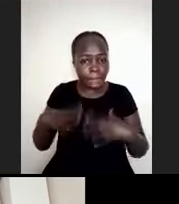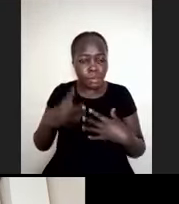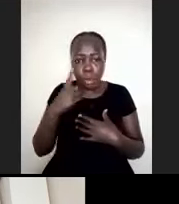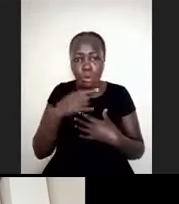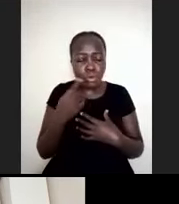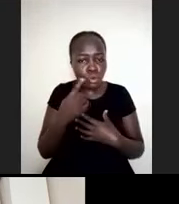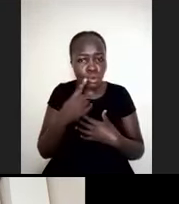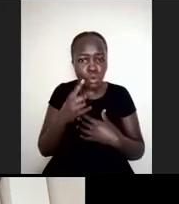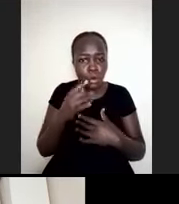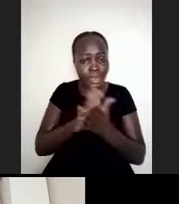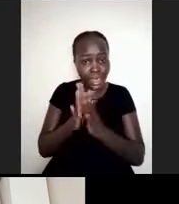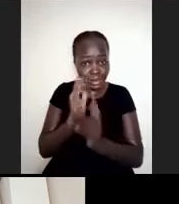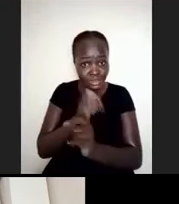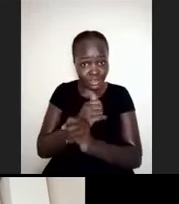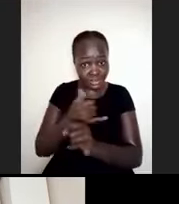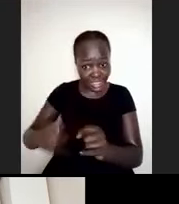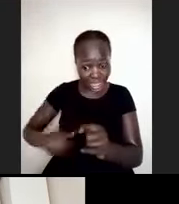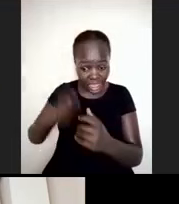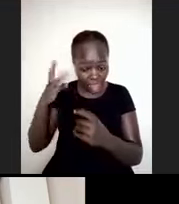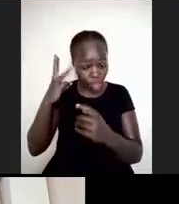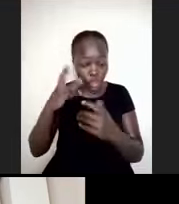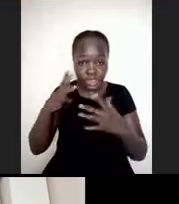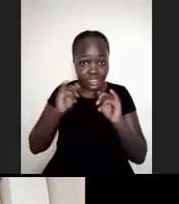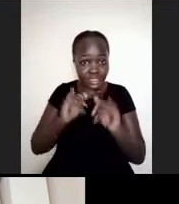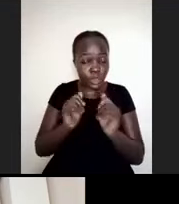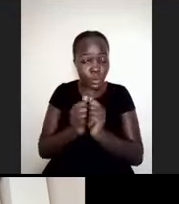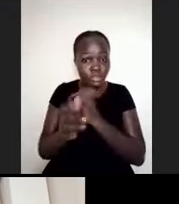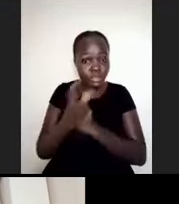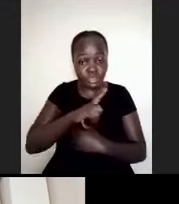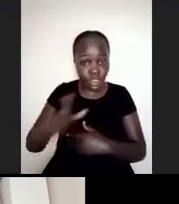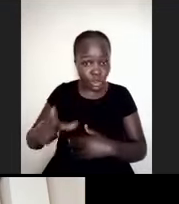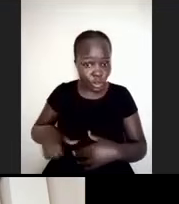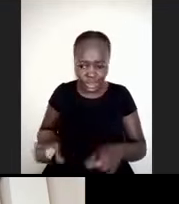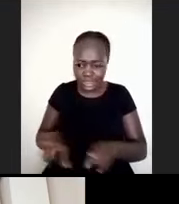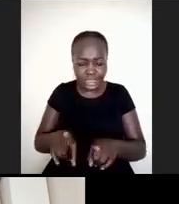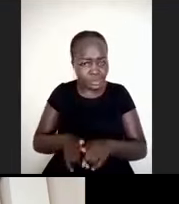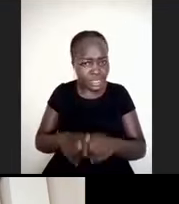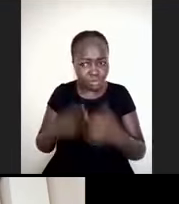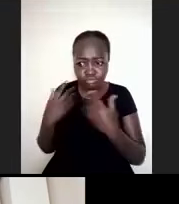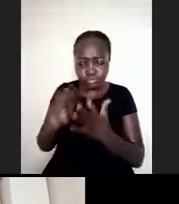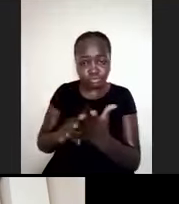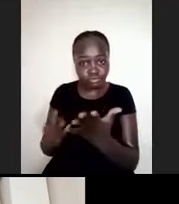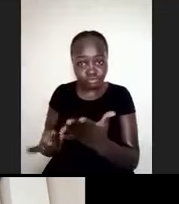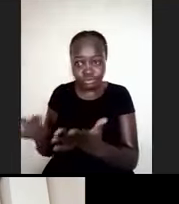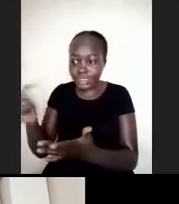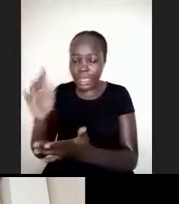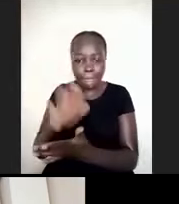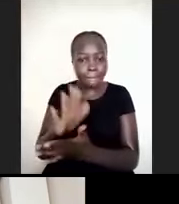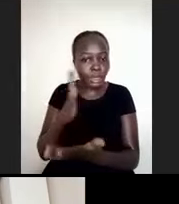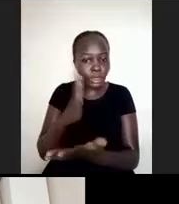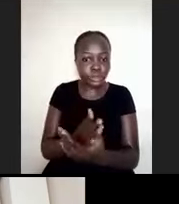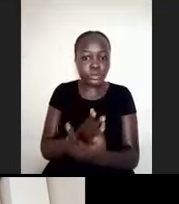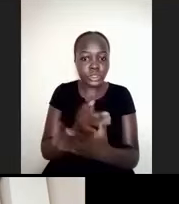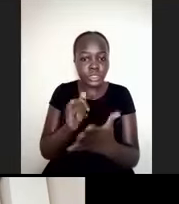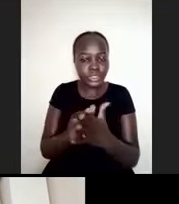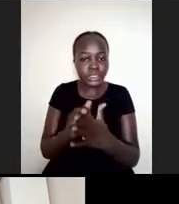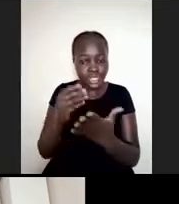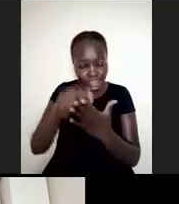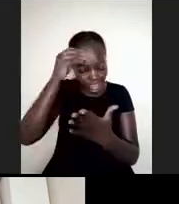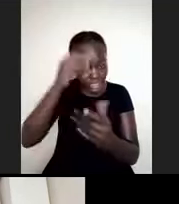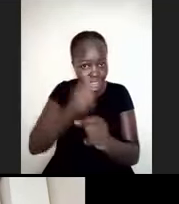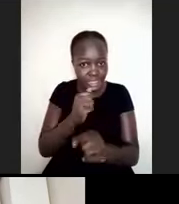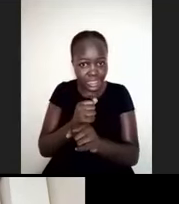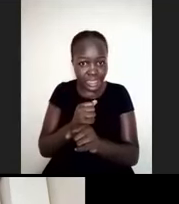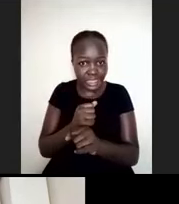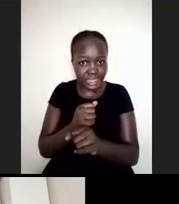younger, they stay with the Lord. Even if they fall away, they always normally come back. That is a study that was done